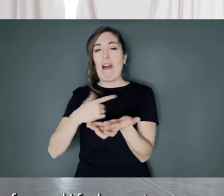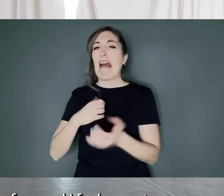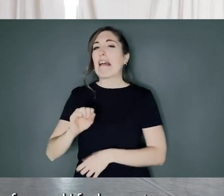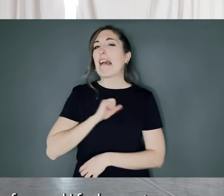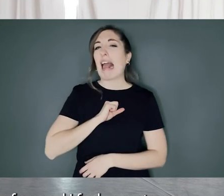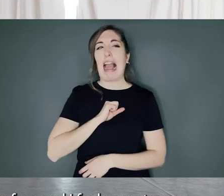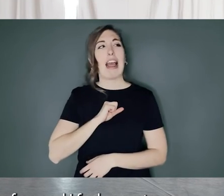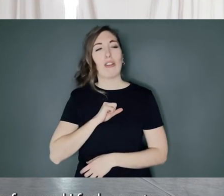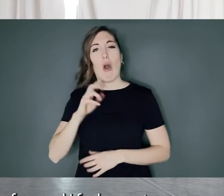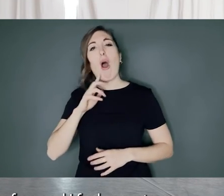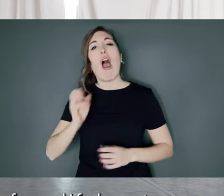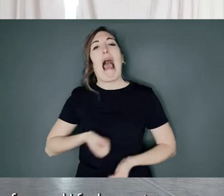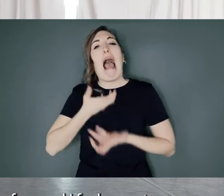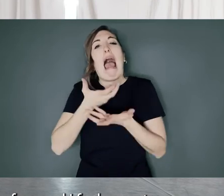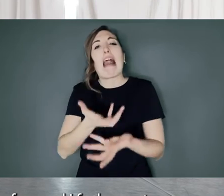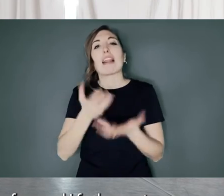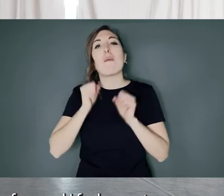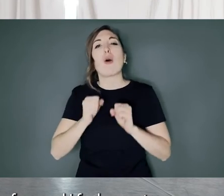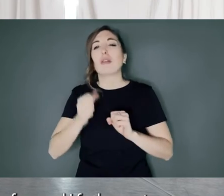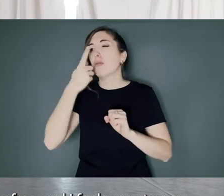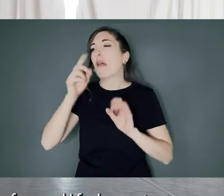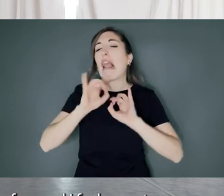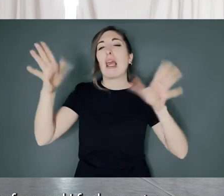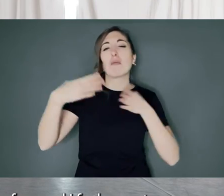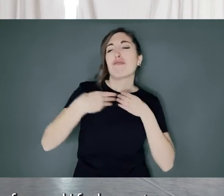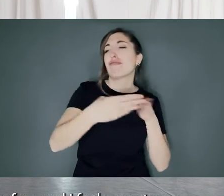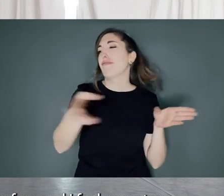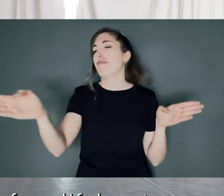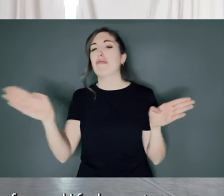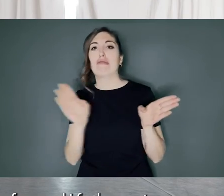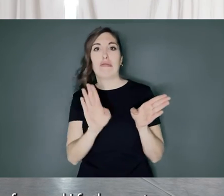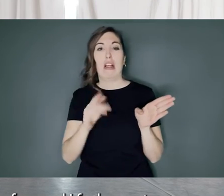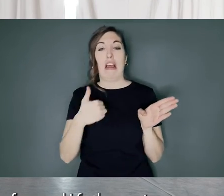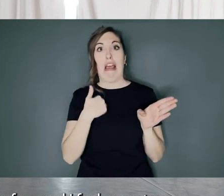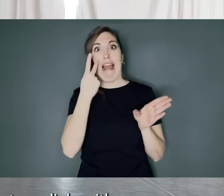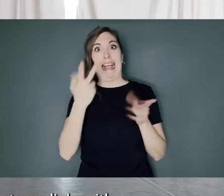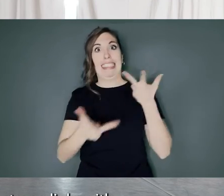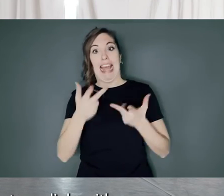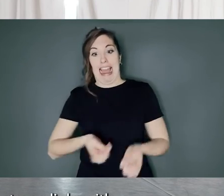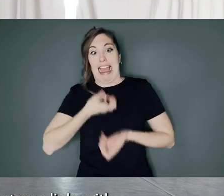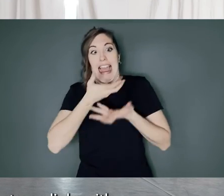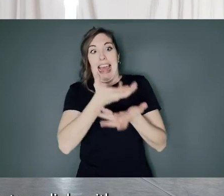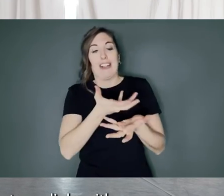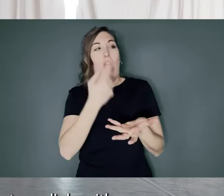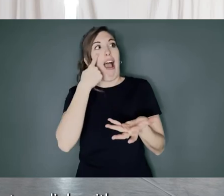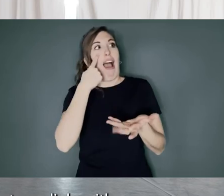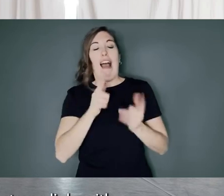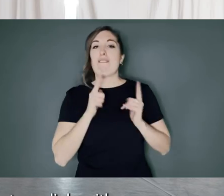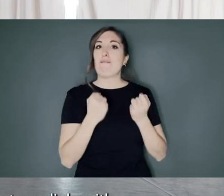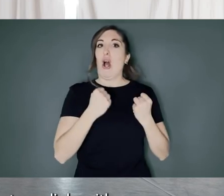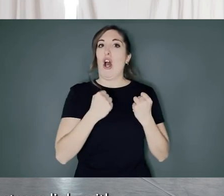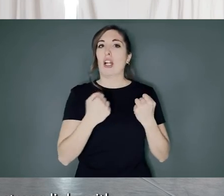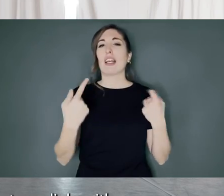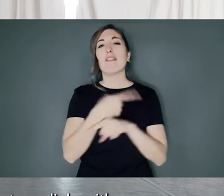And I think that's the possibilities of art are very free. And I feel very strong about that particular